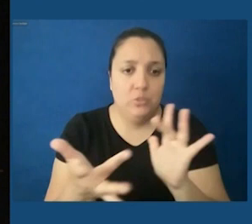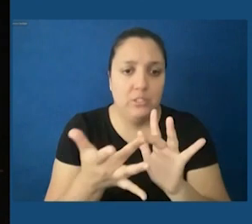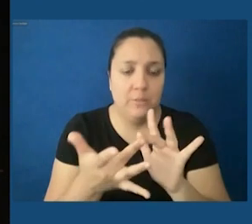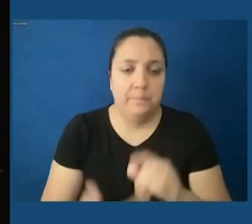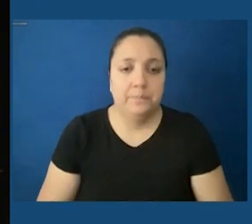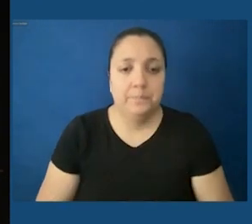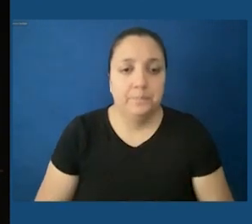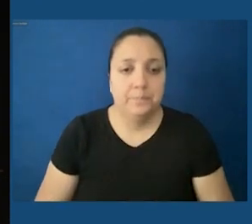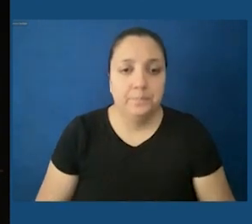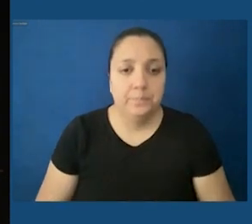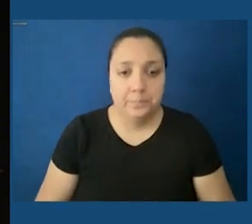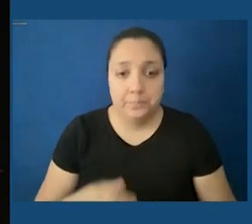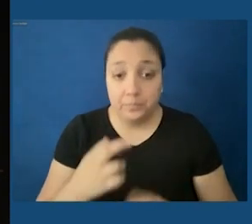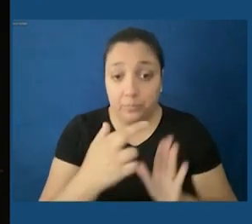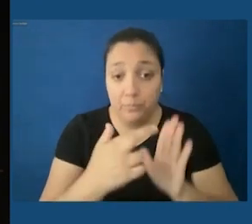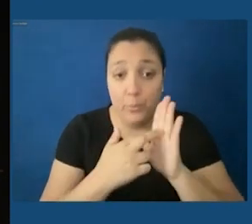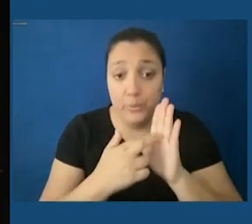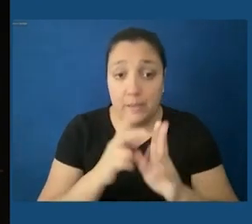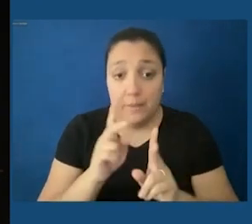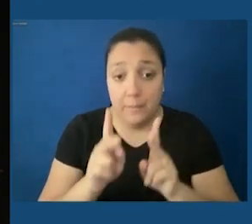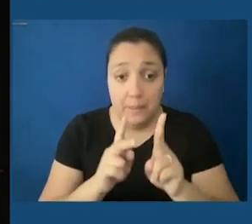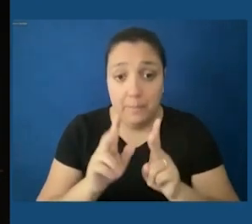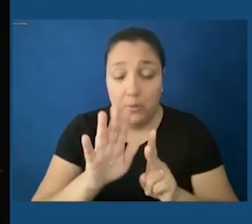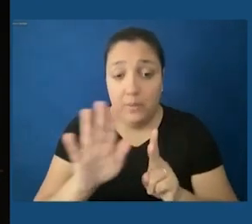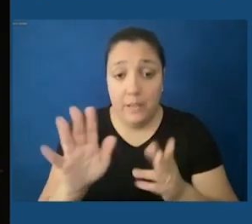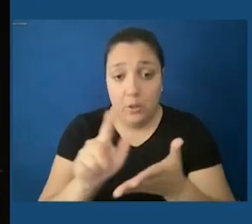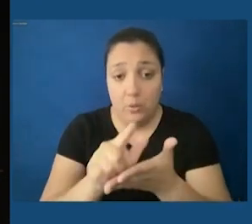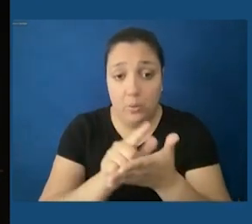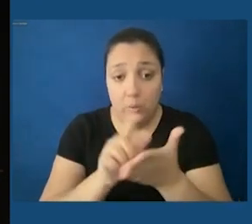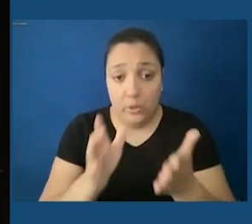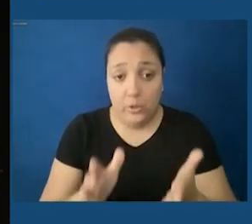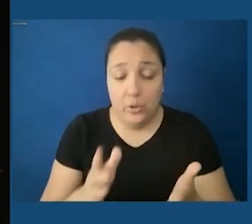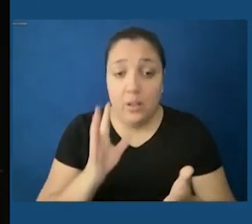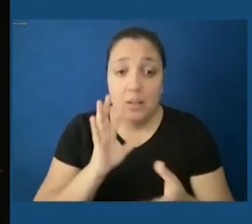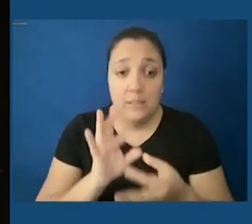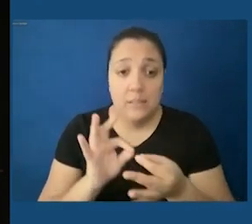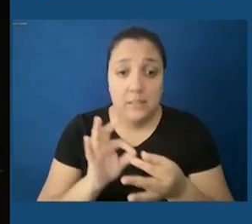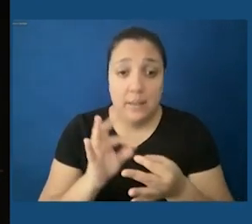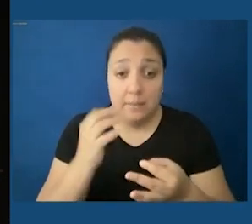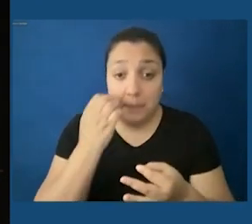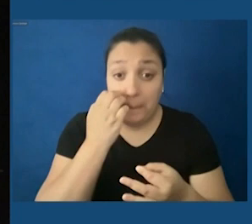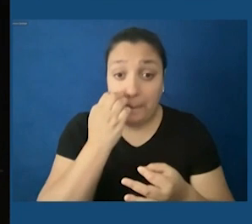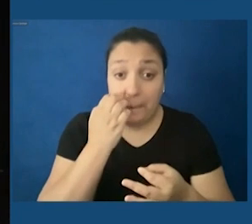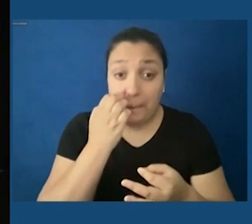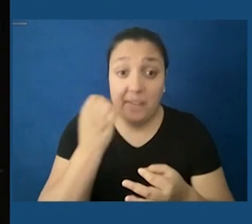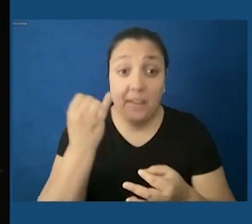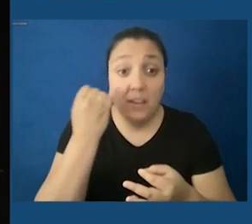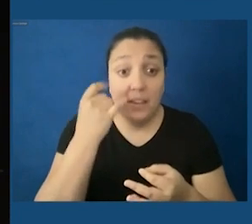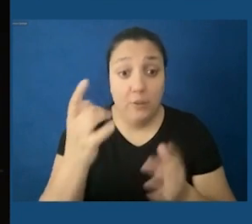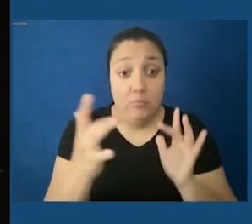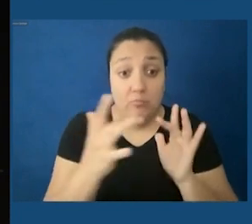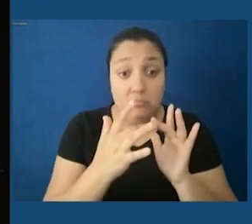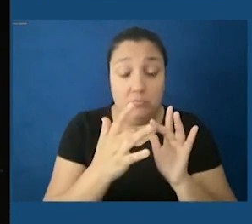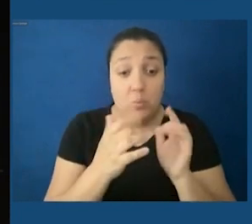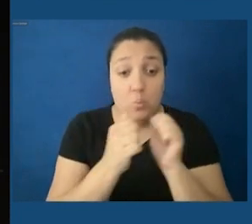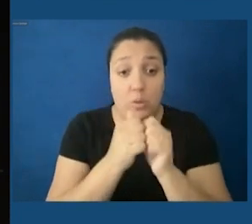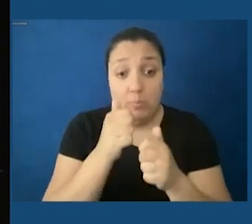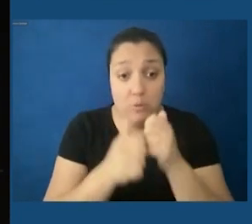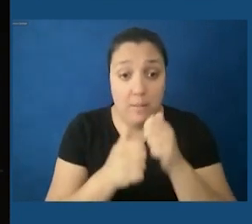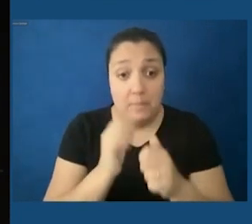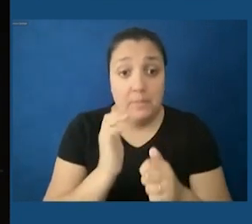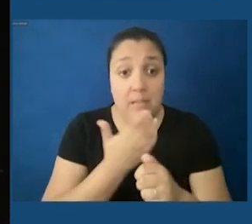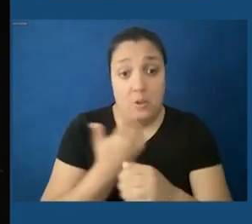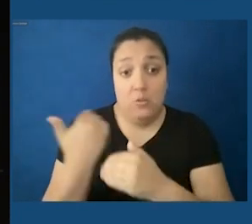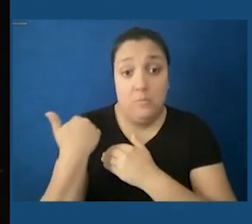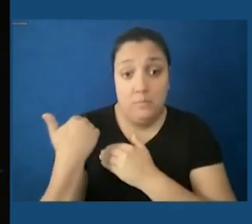As a representative of the people's lawyer, I just say that when you come to us with problems, it's our job to sit through and find a